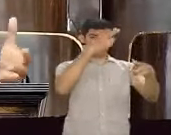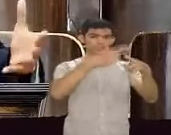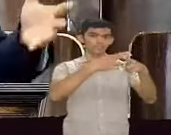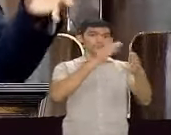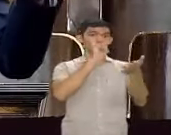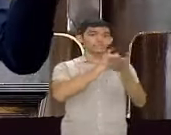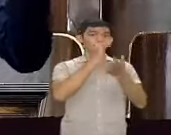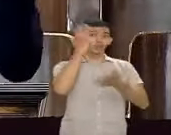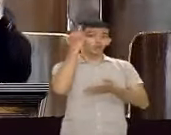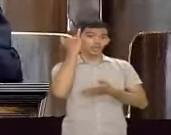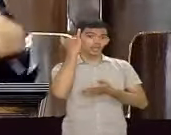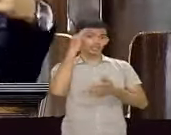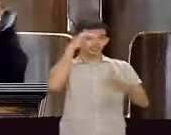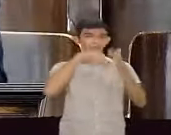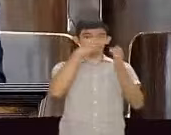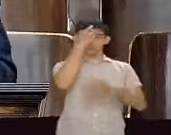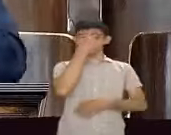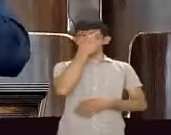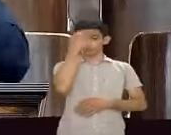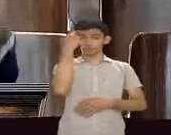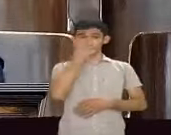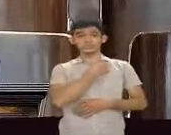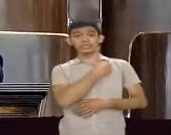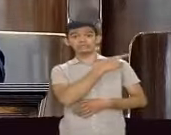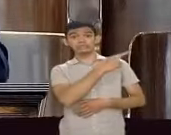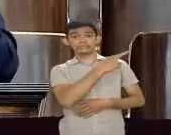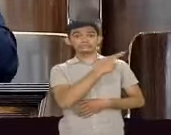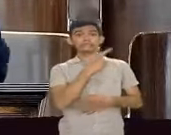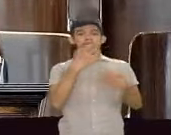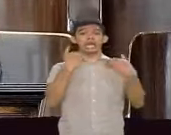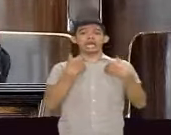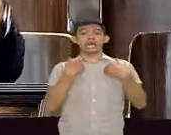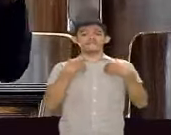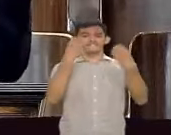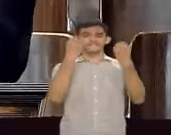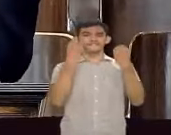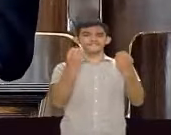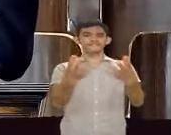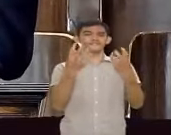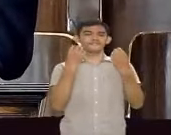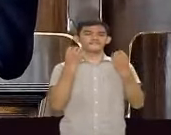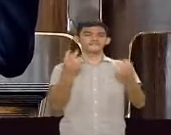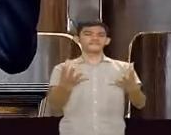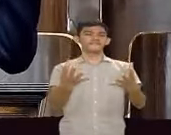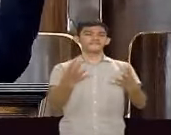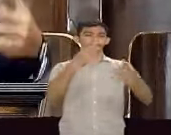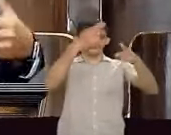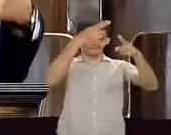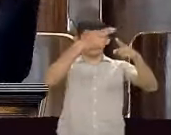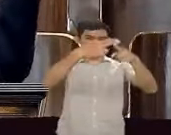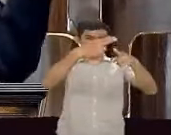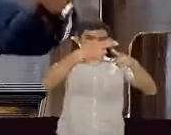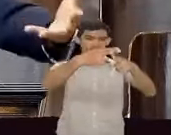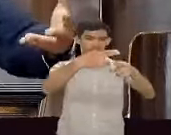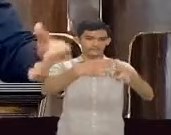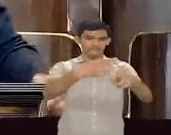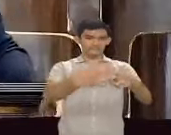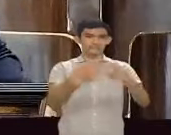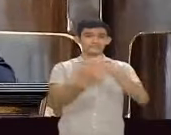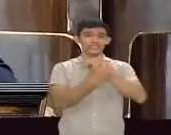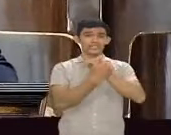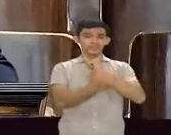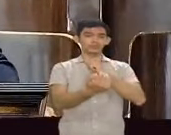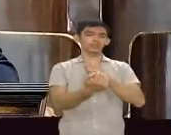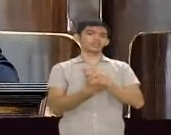that is why in the Roman Catholic religion, you have a lot of names that you call